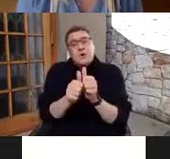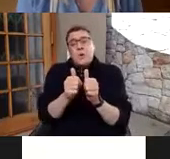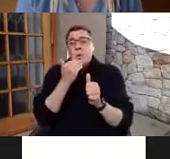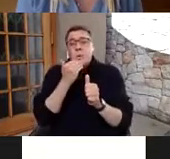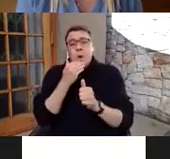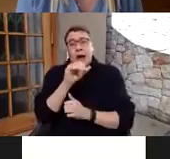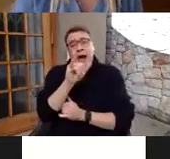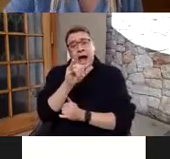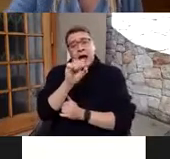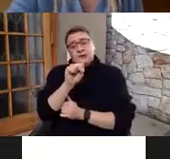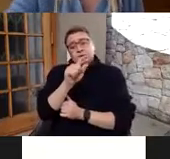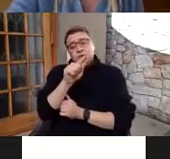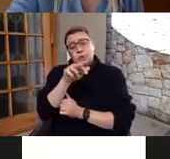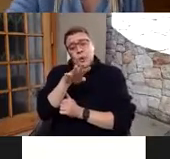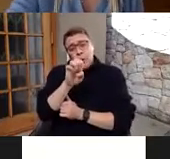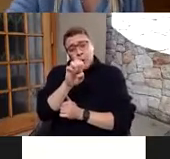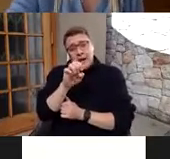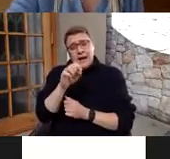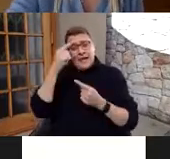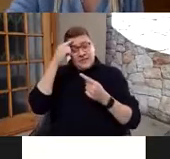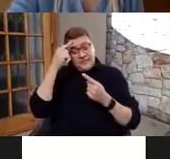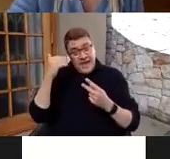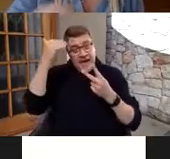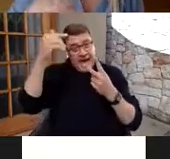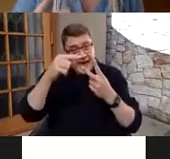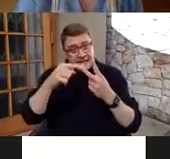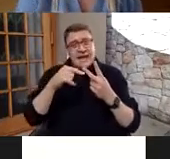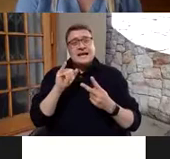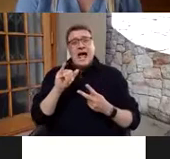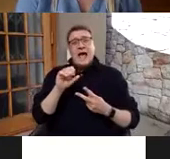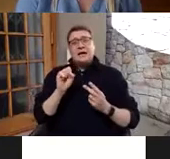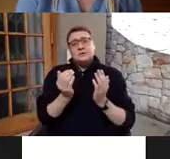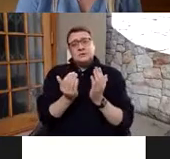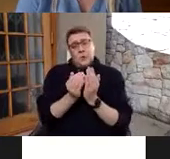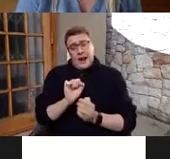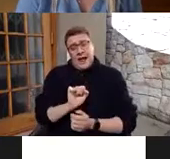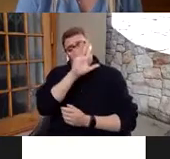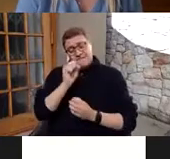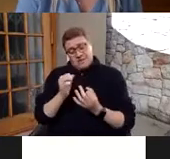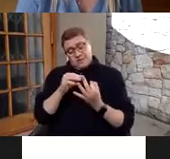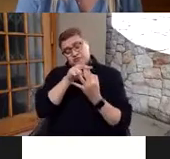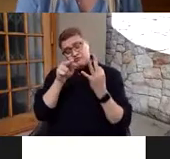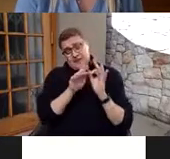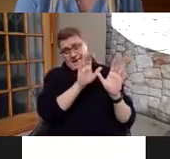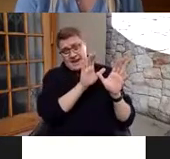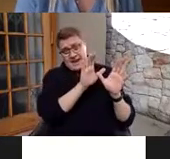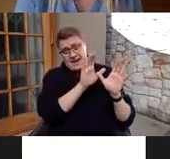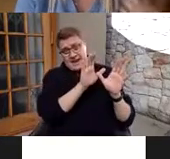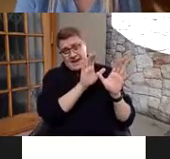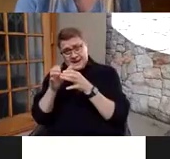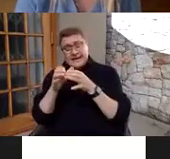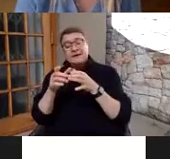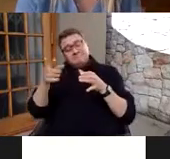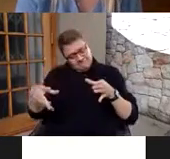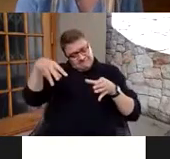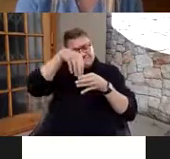Ahead, and iSchool Africa. And I'm really just grateful for these organizations that have